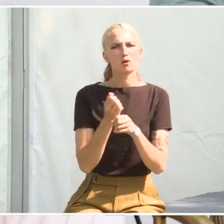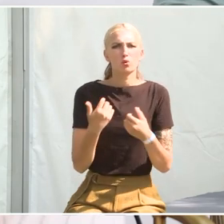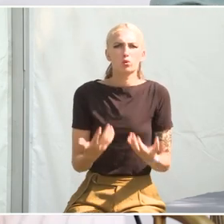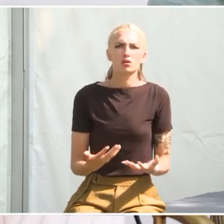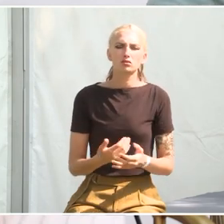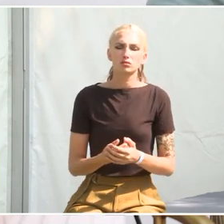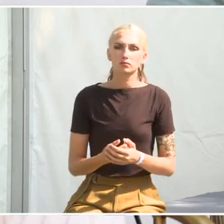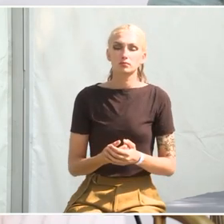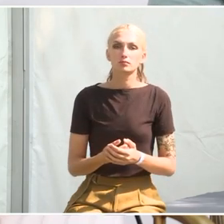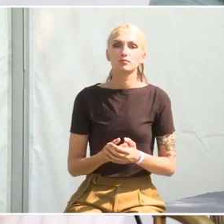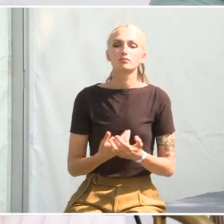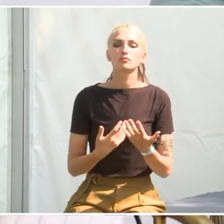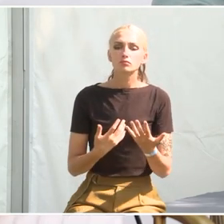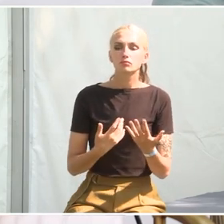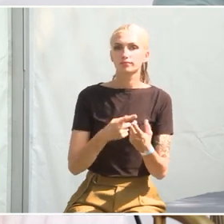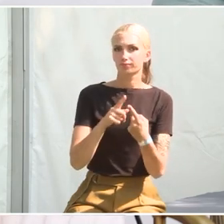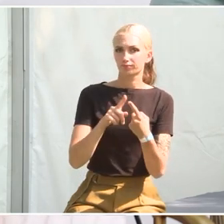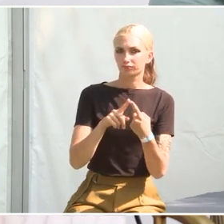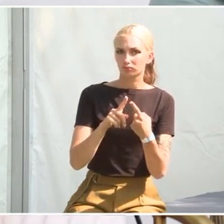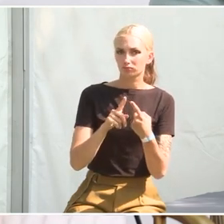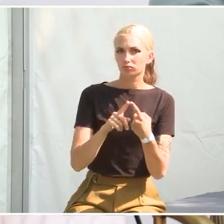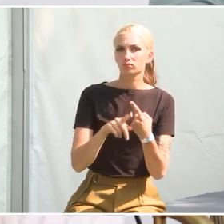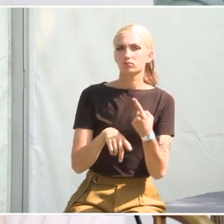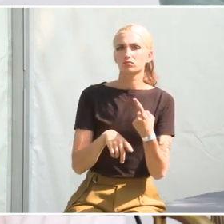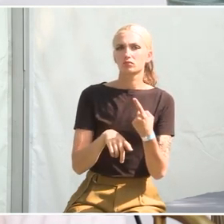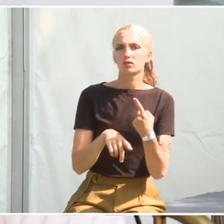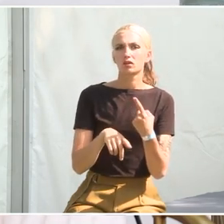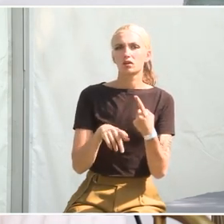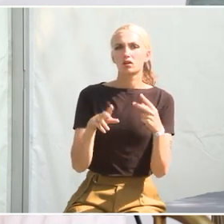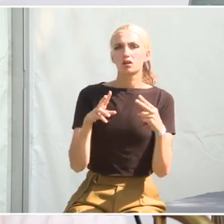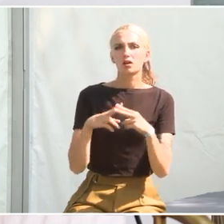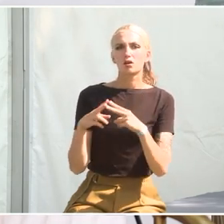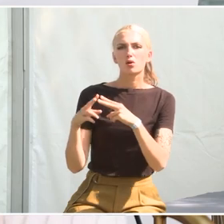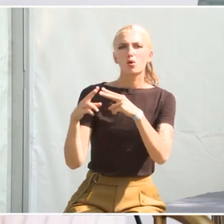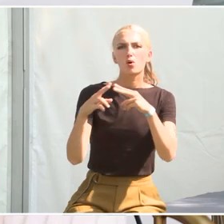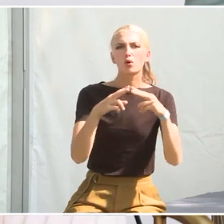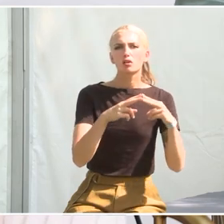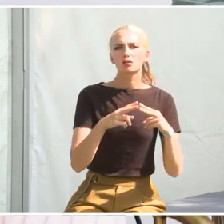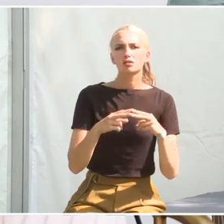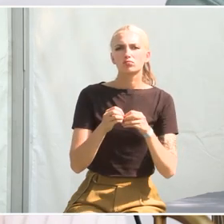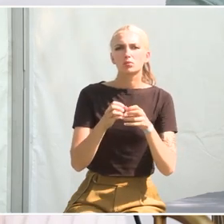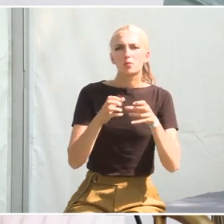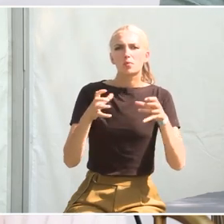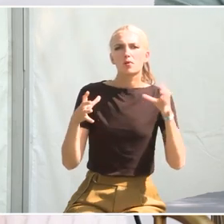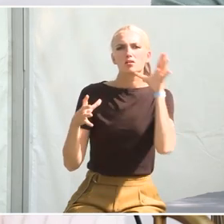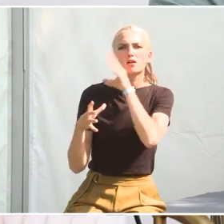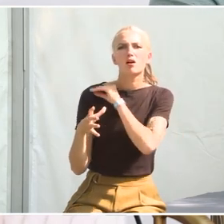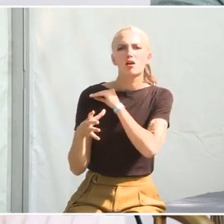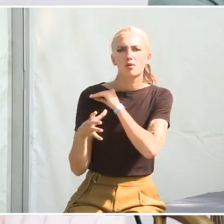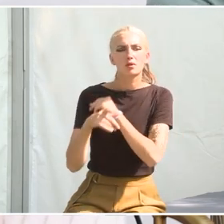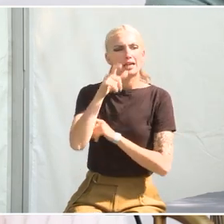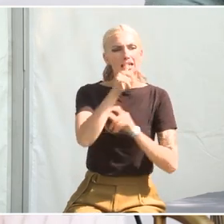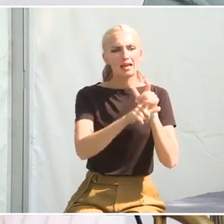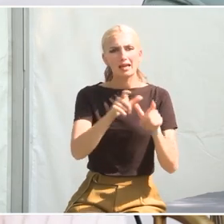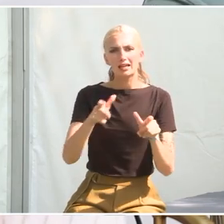One part is the simple expansion of this connectedness pool. Mm-hmm. We know more people we can find